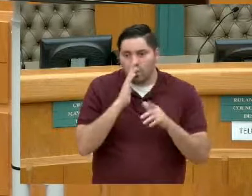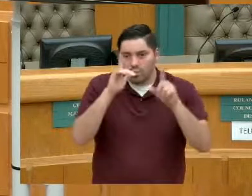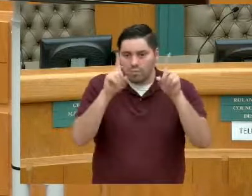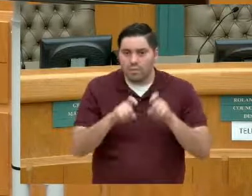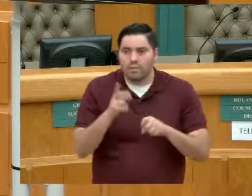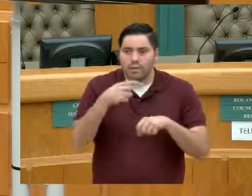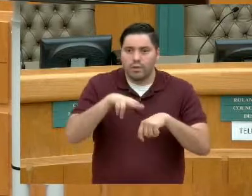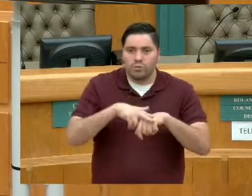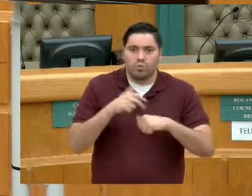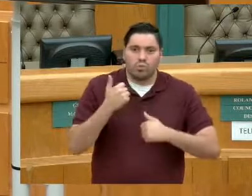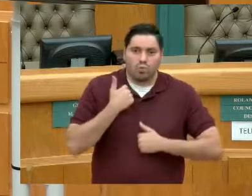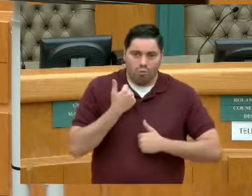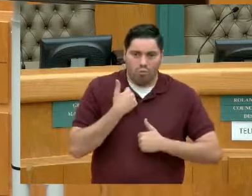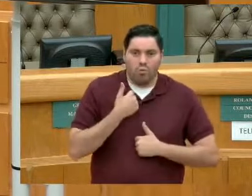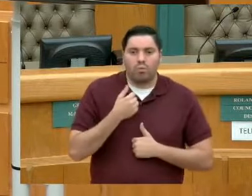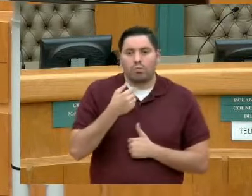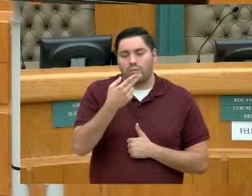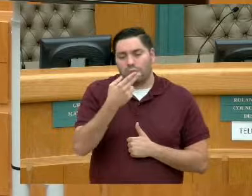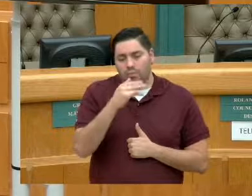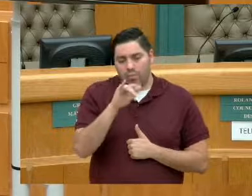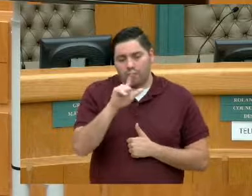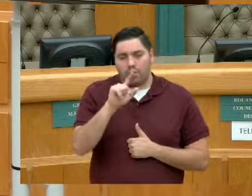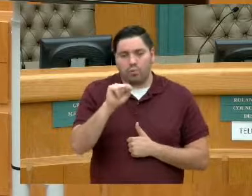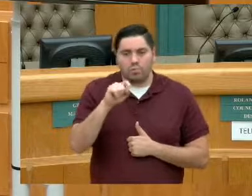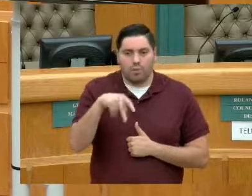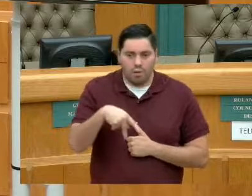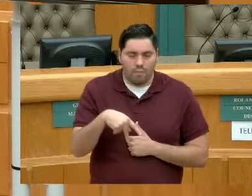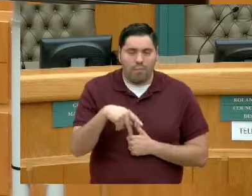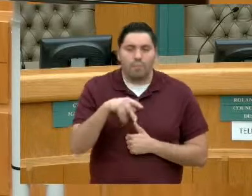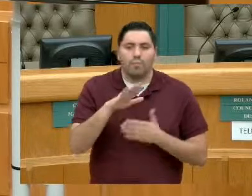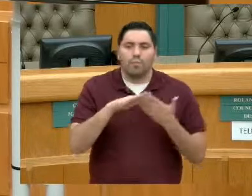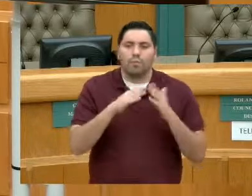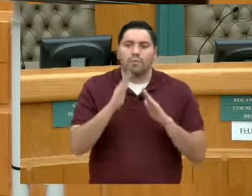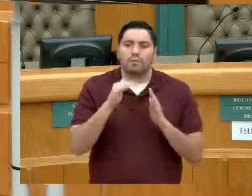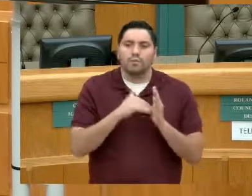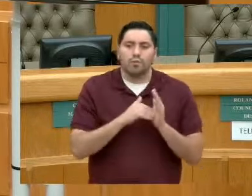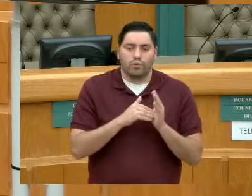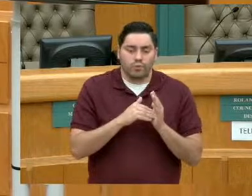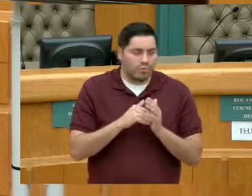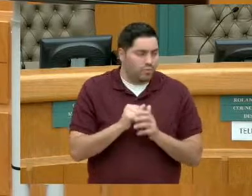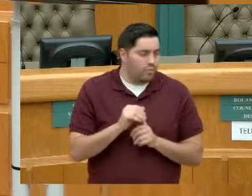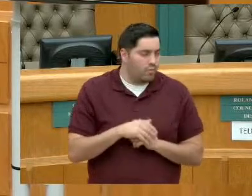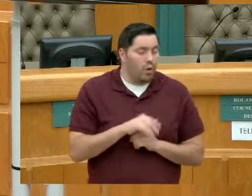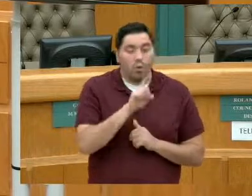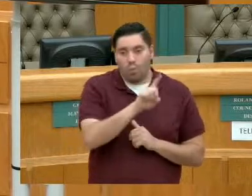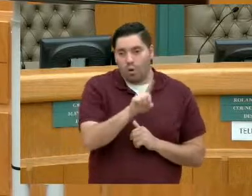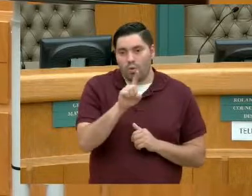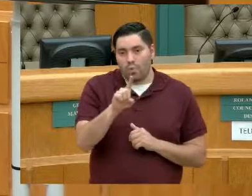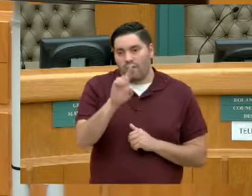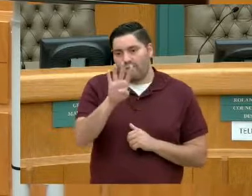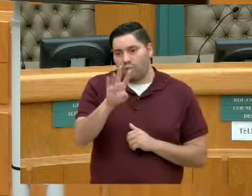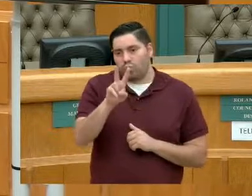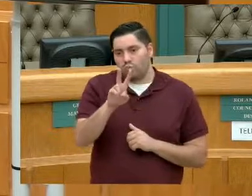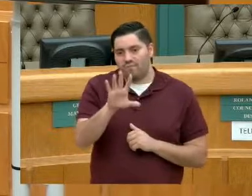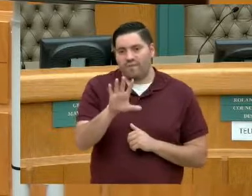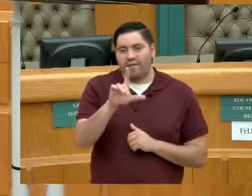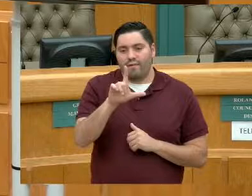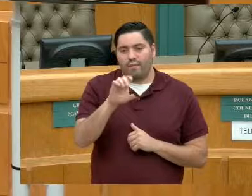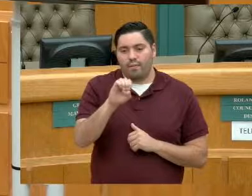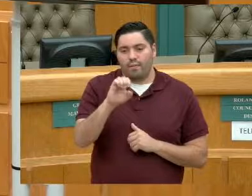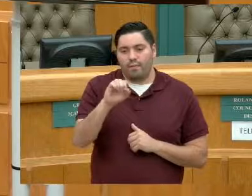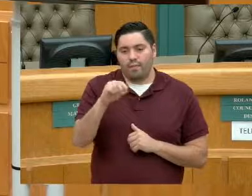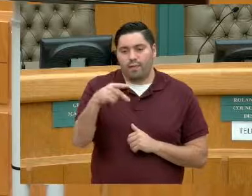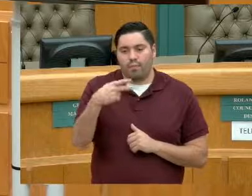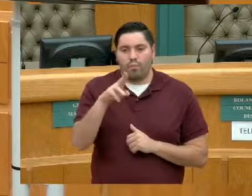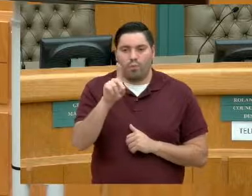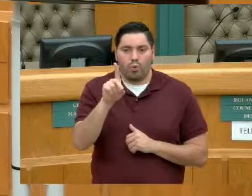tomorrow and then next week, Tuesday, there'll be testing by the National Guard at Hilltop Community Center on